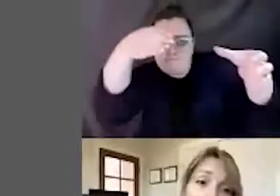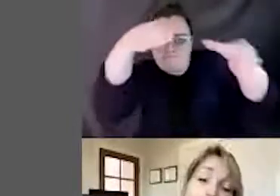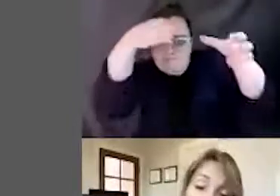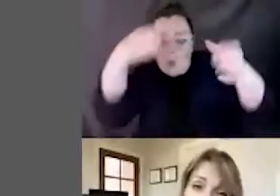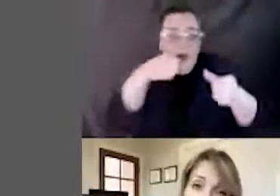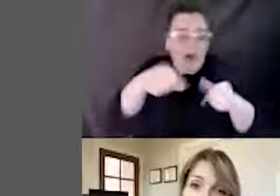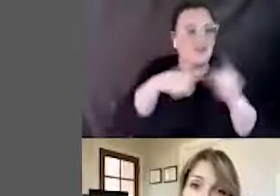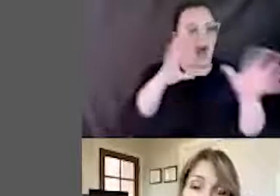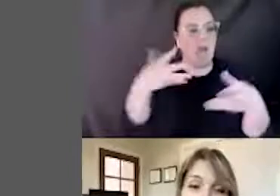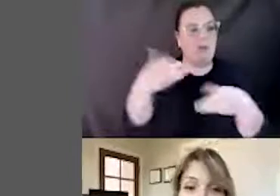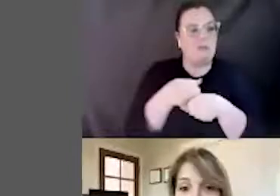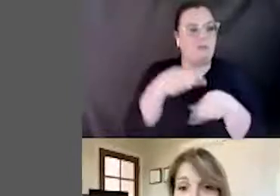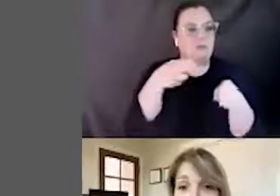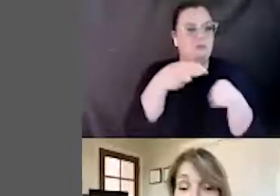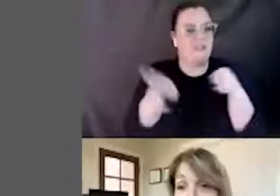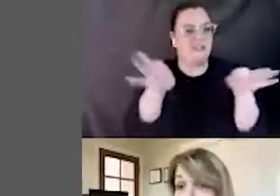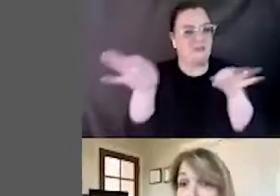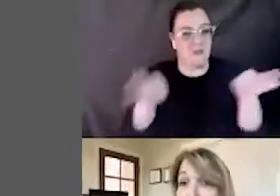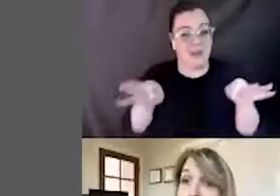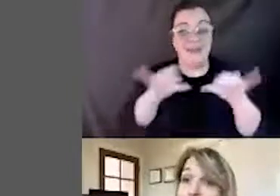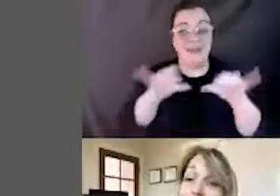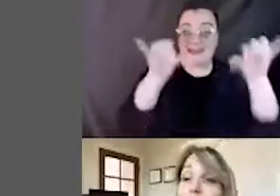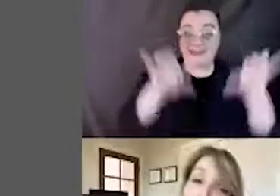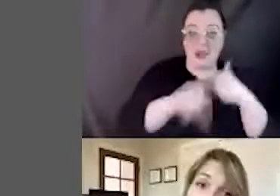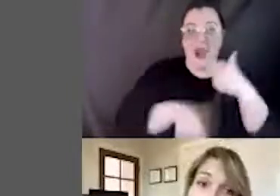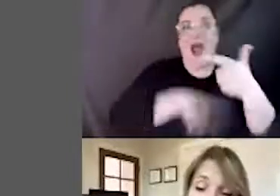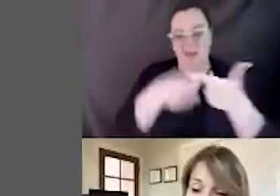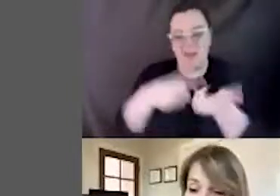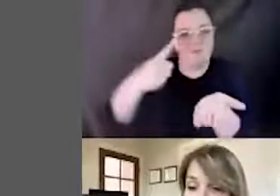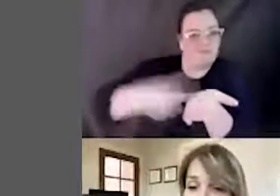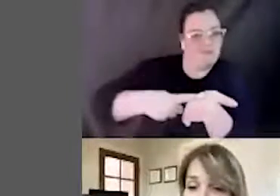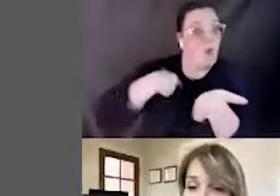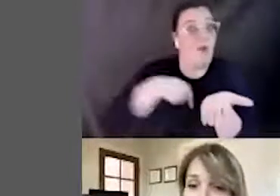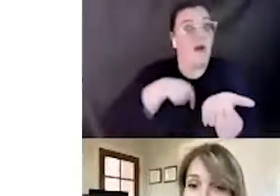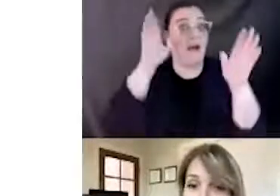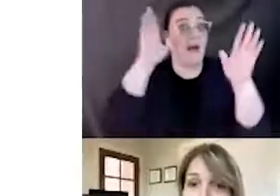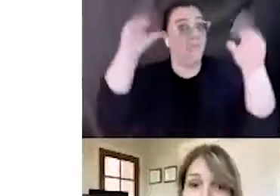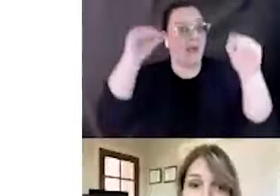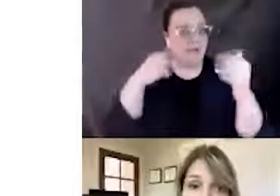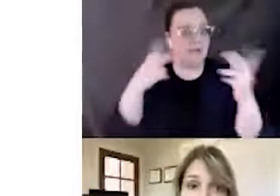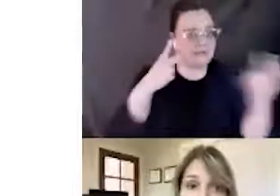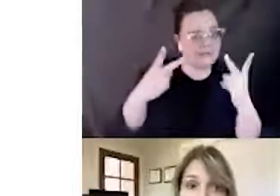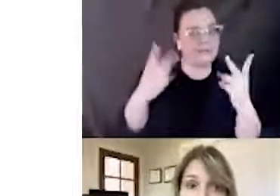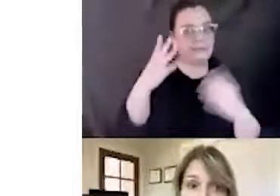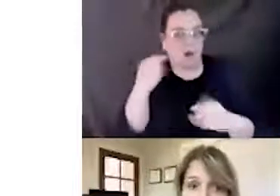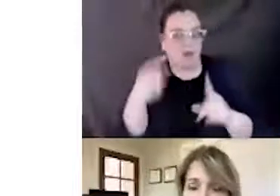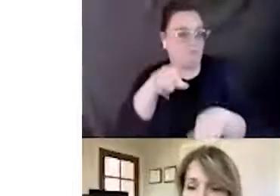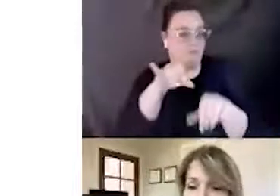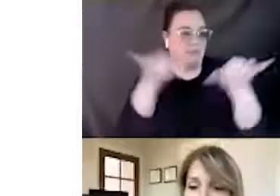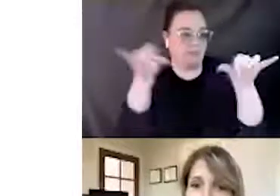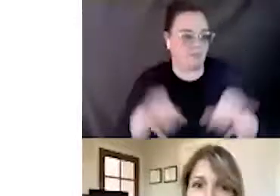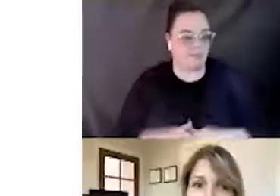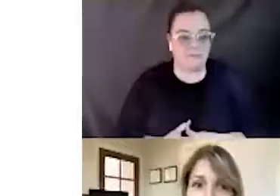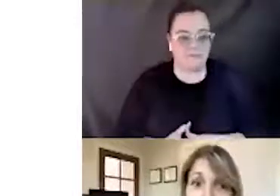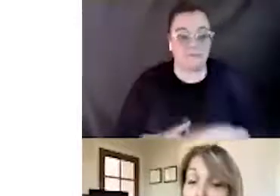and how it works, and then we'll discuss what we can actually expect to experience from the system. So what is Earthquake